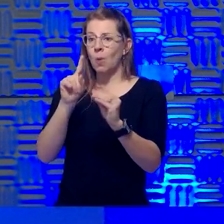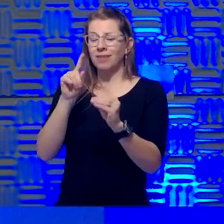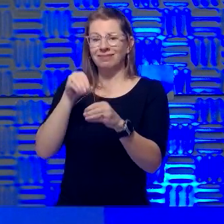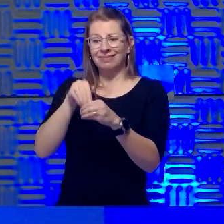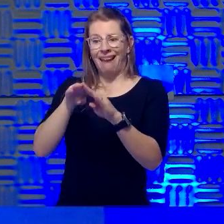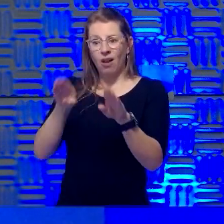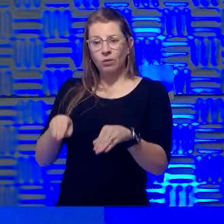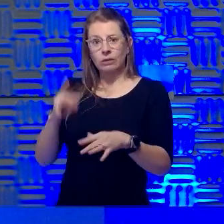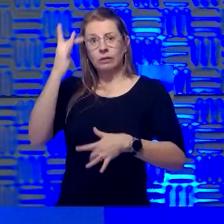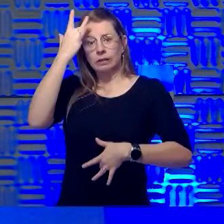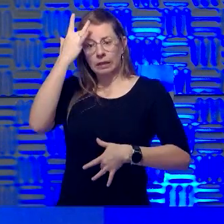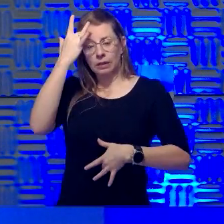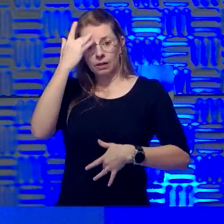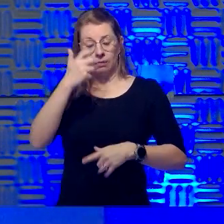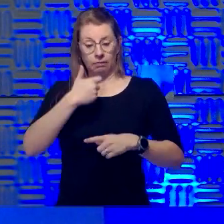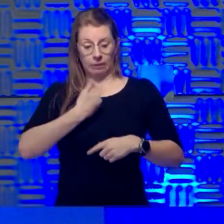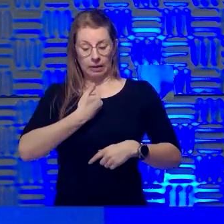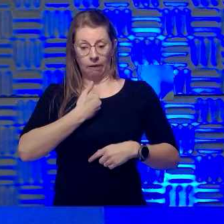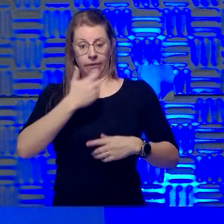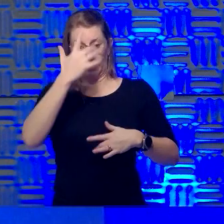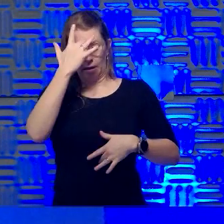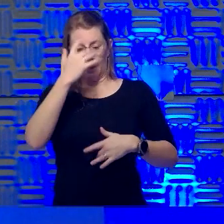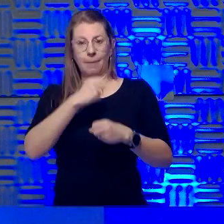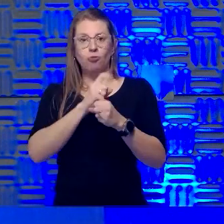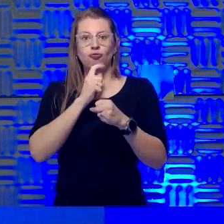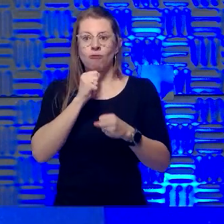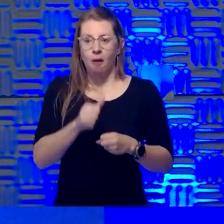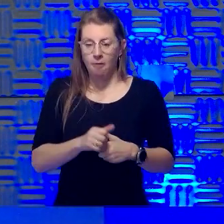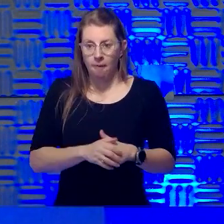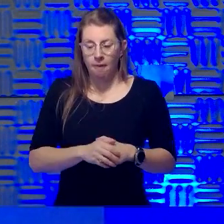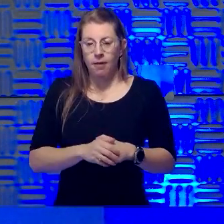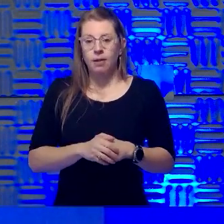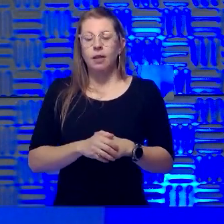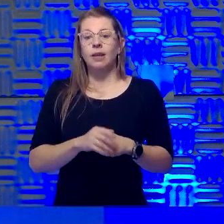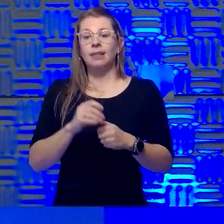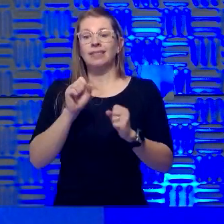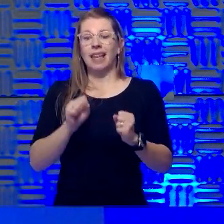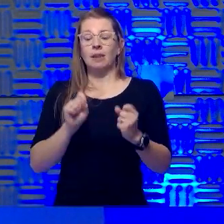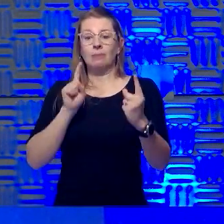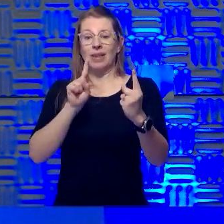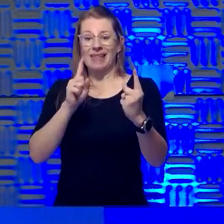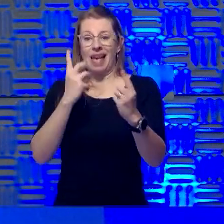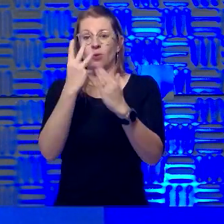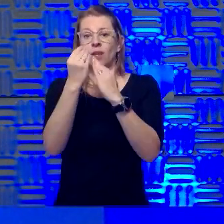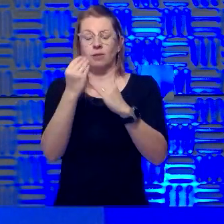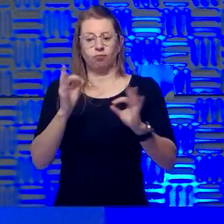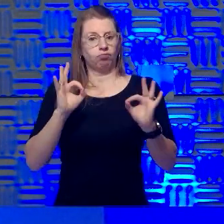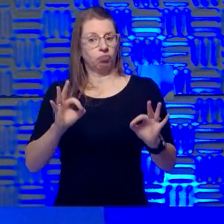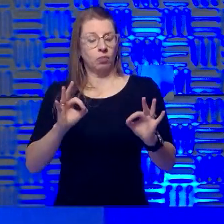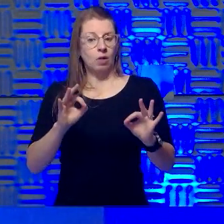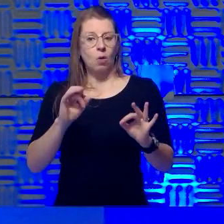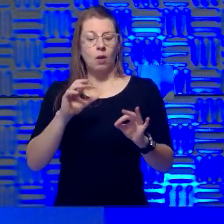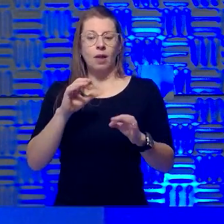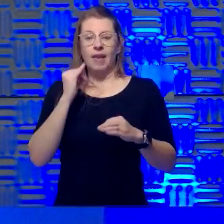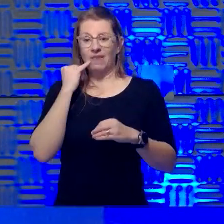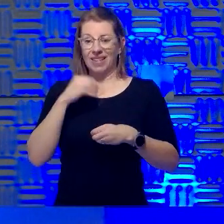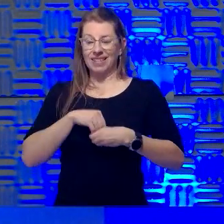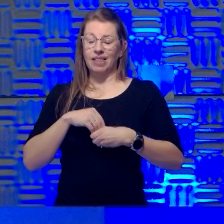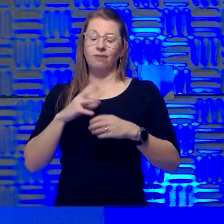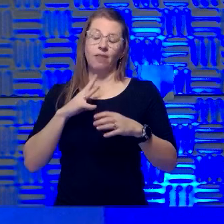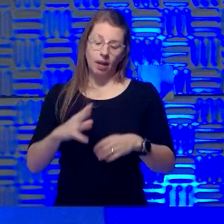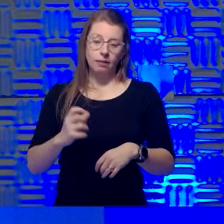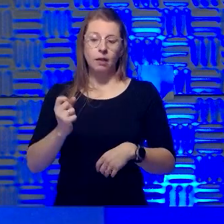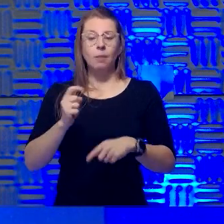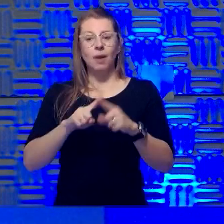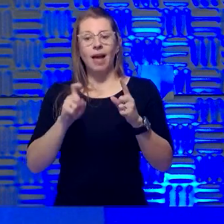ill. Go over to the house or wherever that may be. If you can meet outside, that's great. If not, then do it inside. But you have to do those other little things as